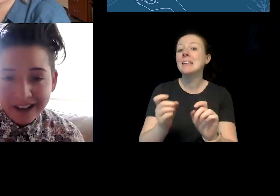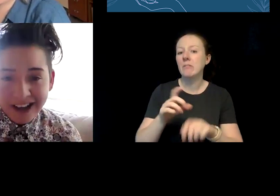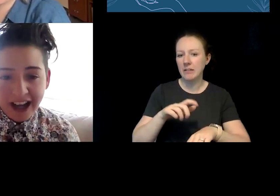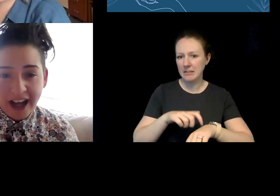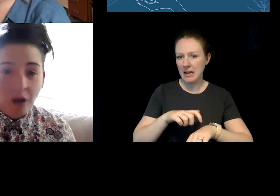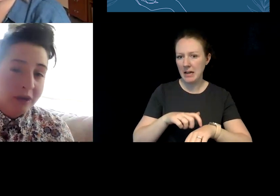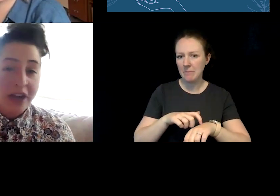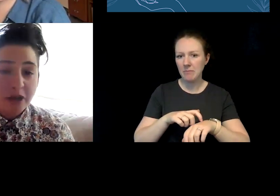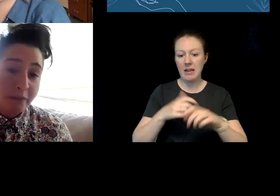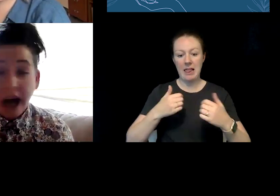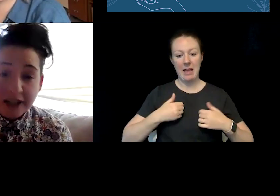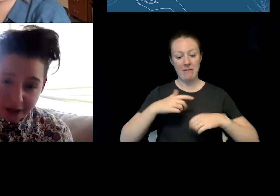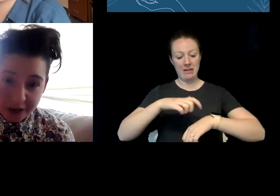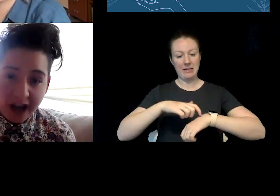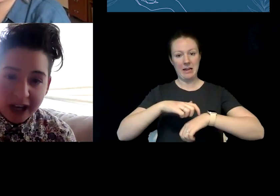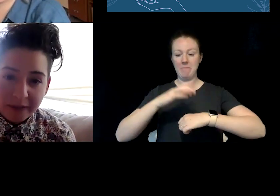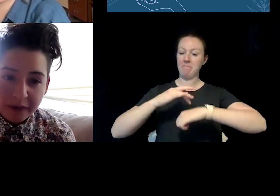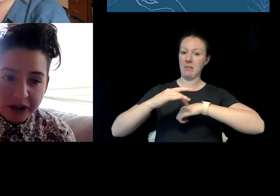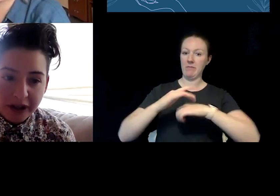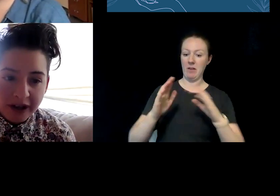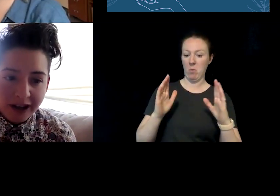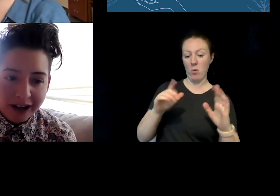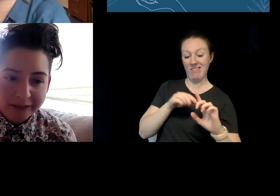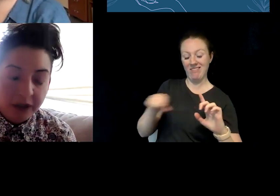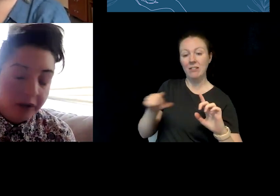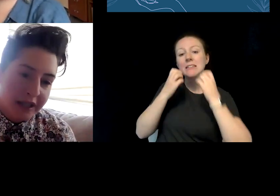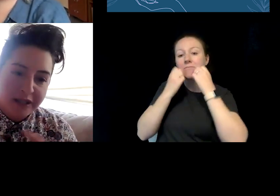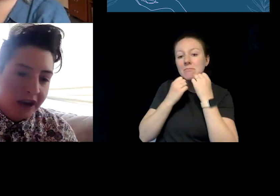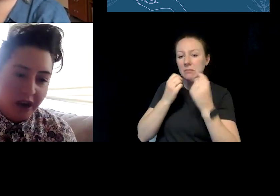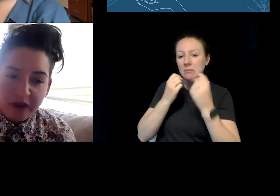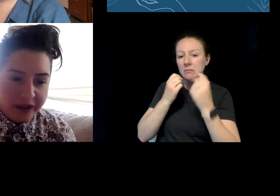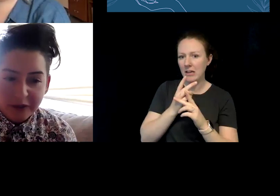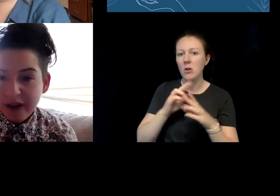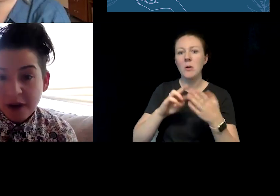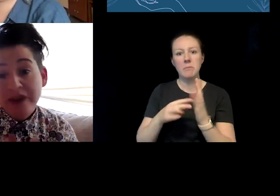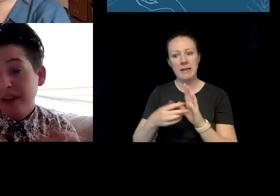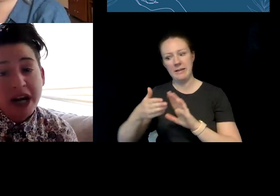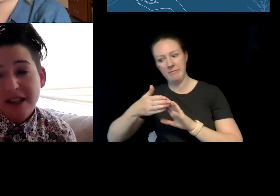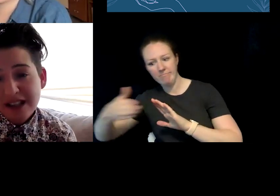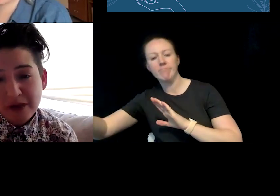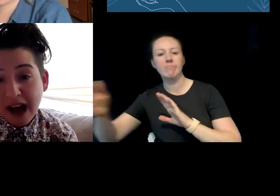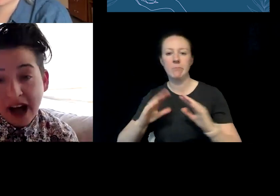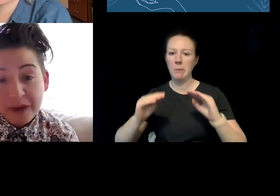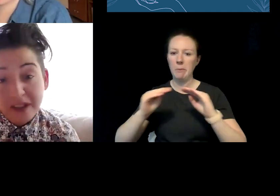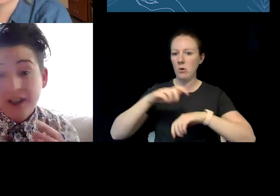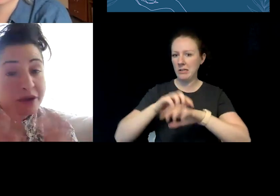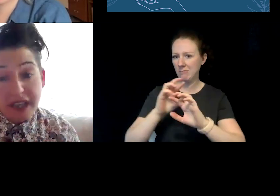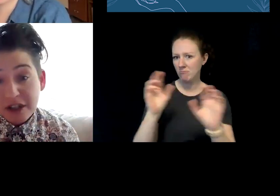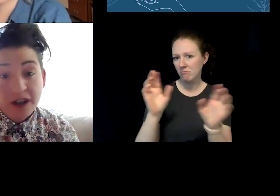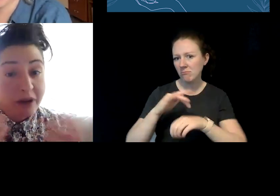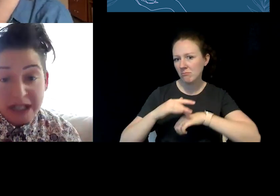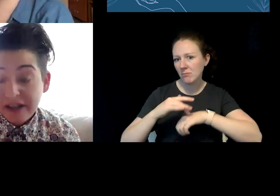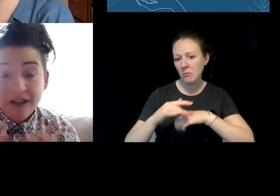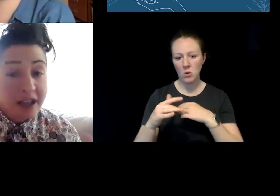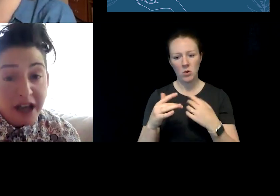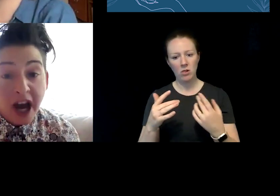care always actually buys you time, which, you know, it's not often within the practices that we have within the